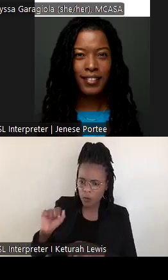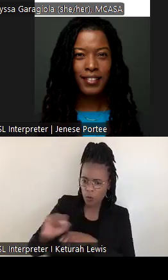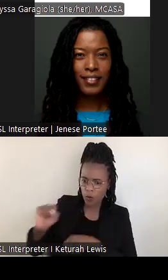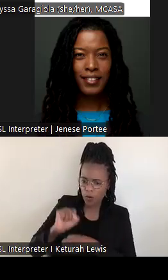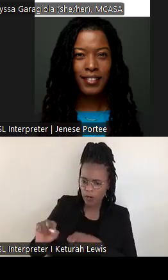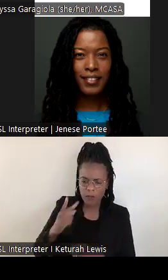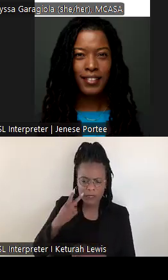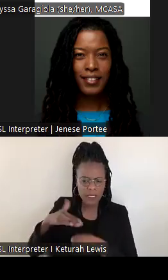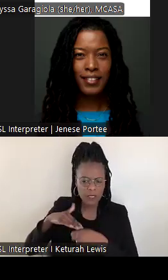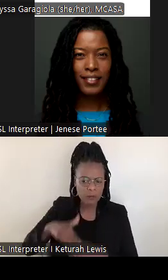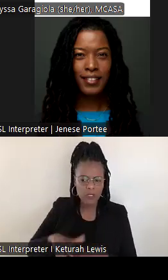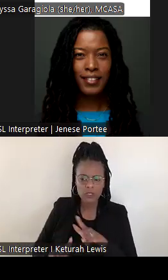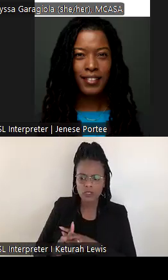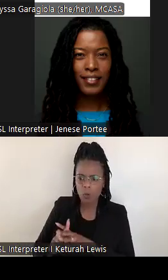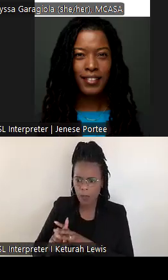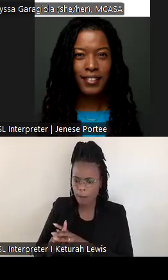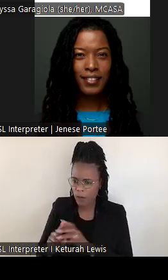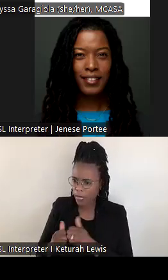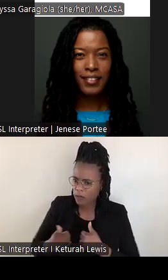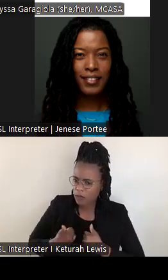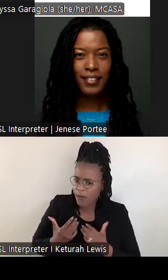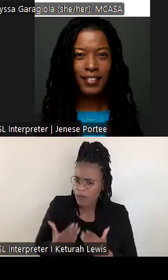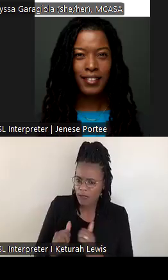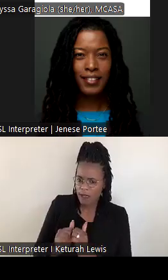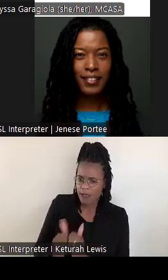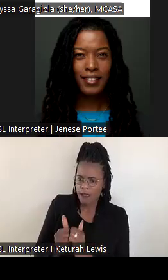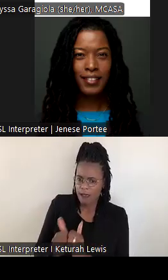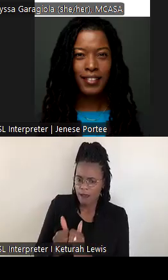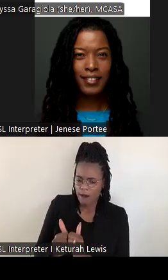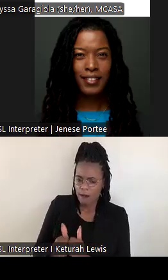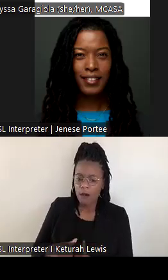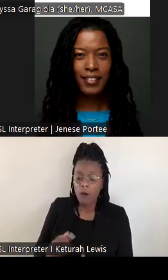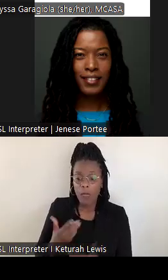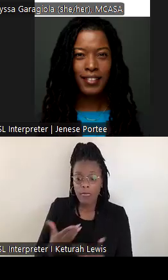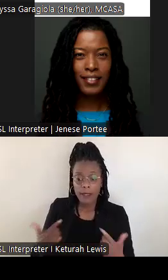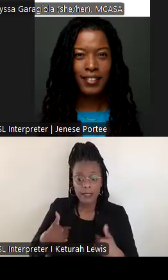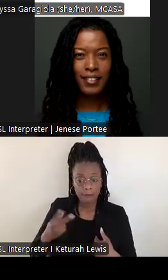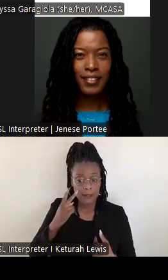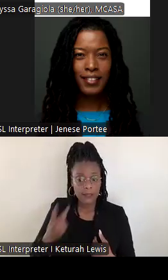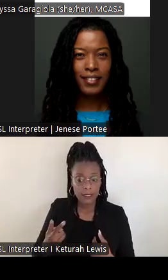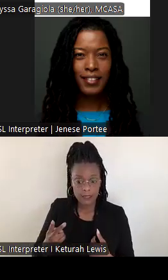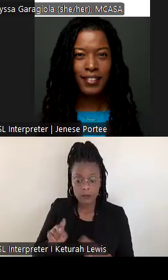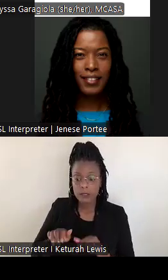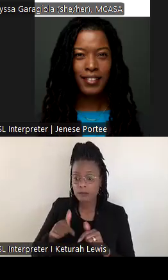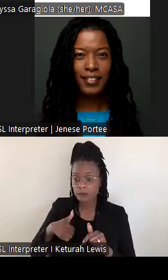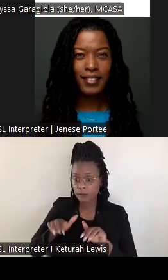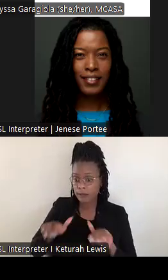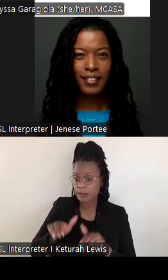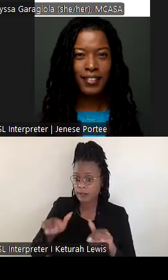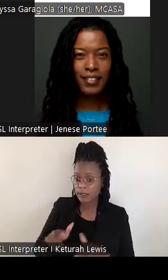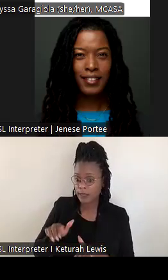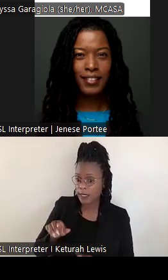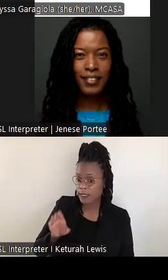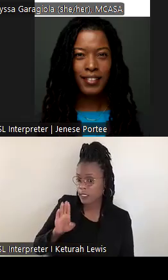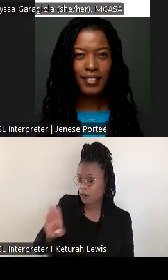seen oppression show up in that work? One of the things that I have seen when I did direct services, so please put in the chat